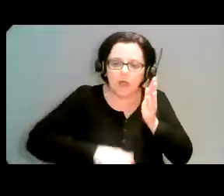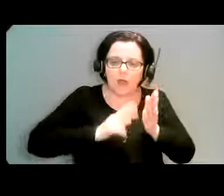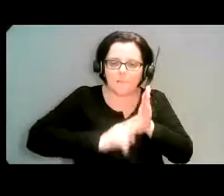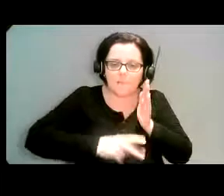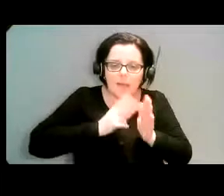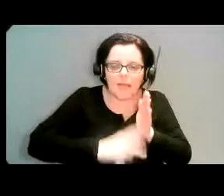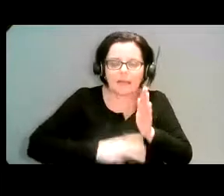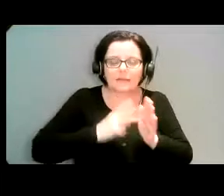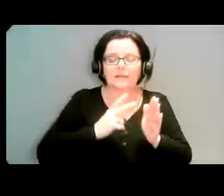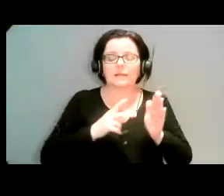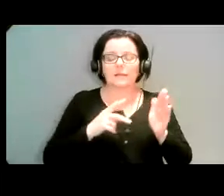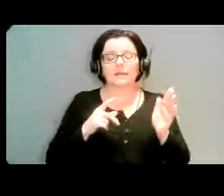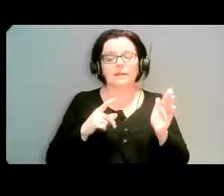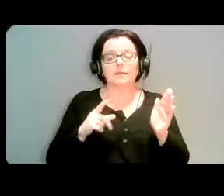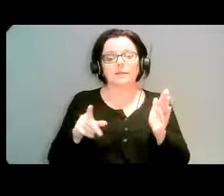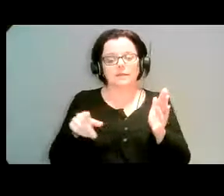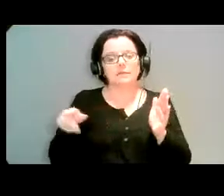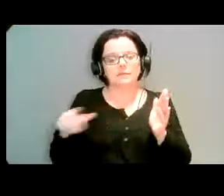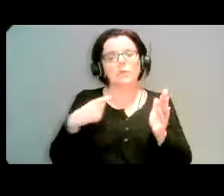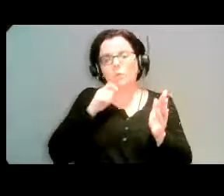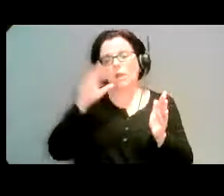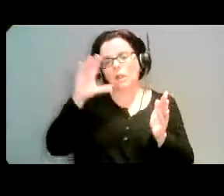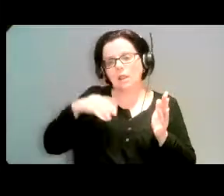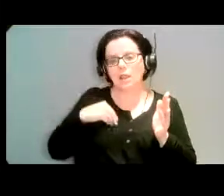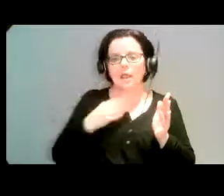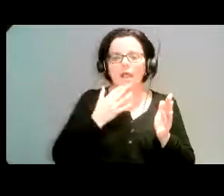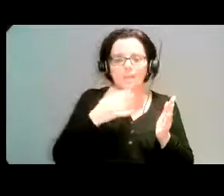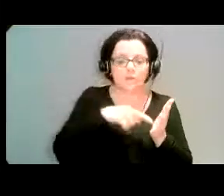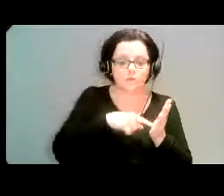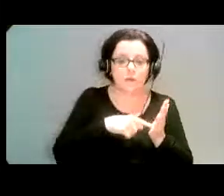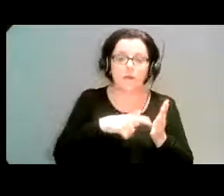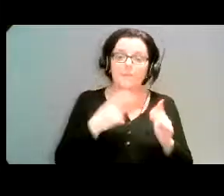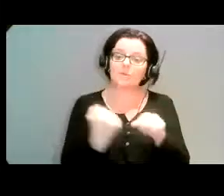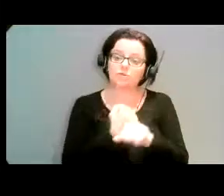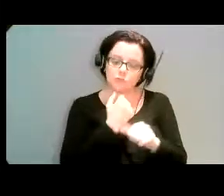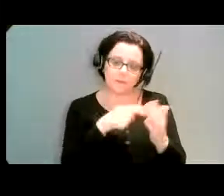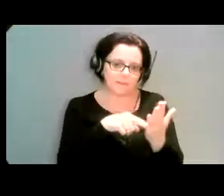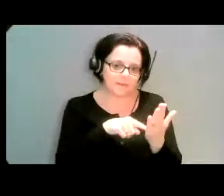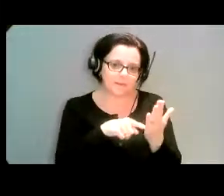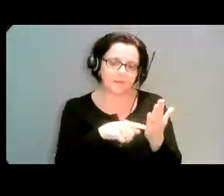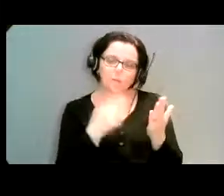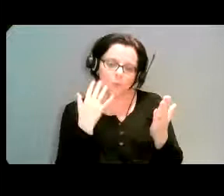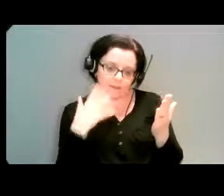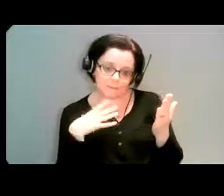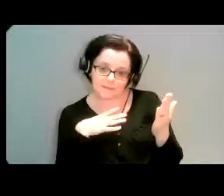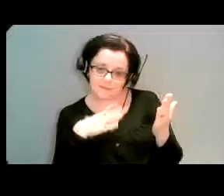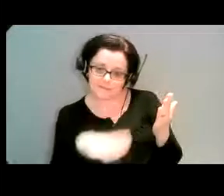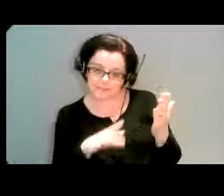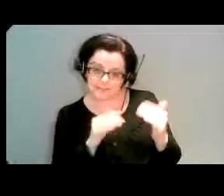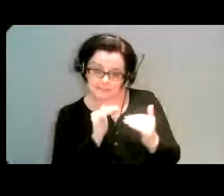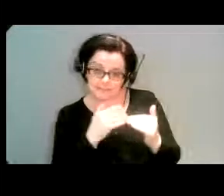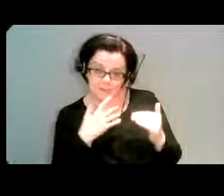support planning, but it should be adjusted depending on how best your needs are met.